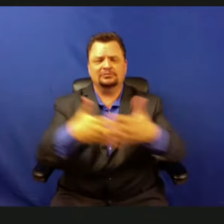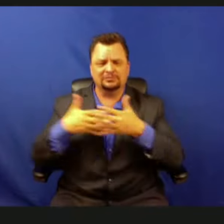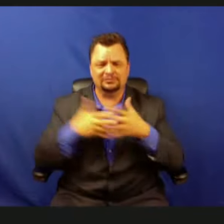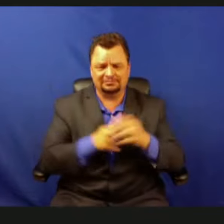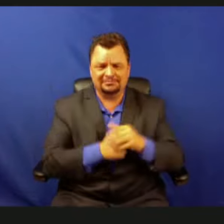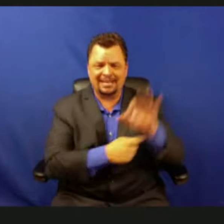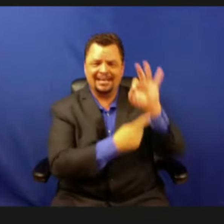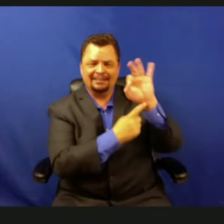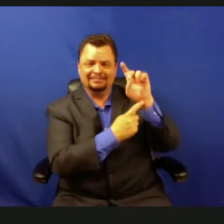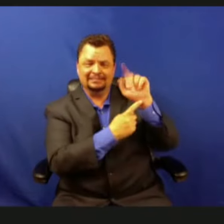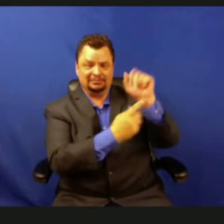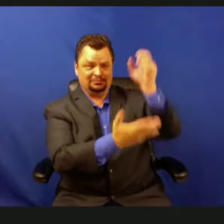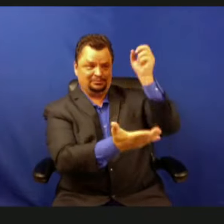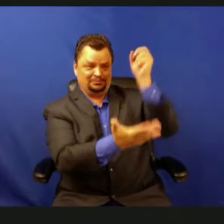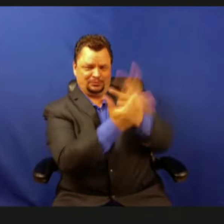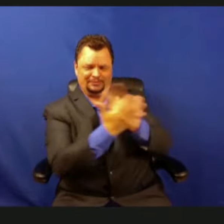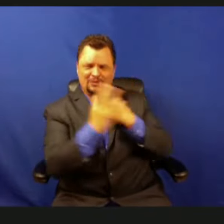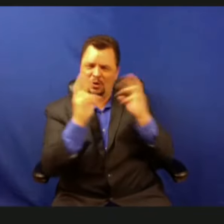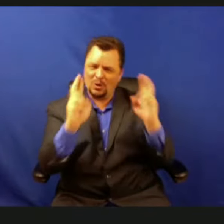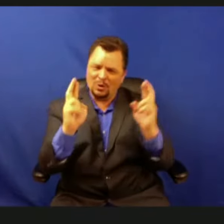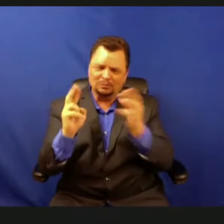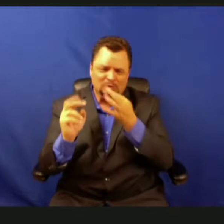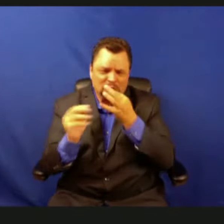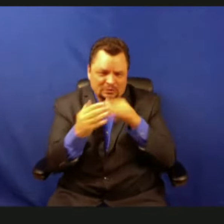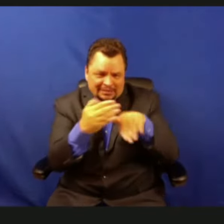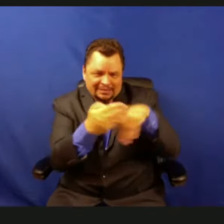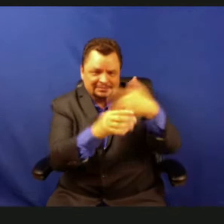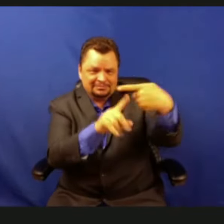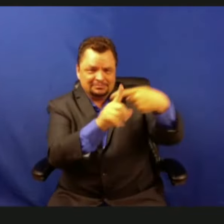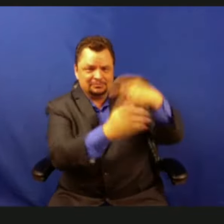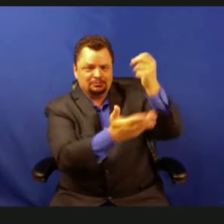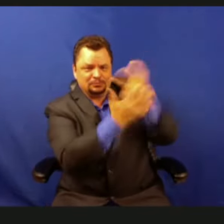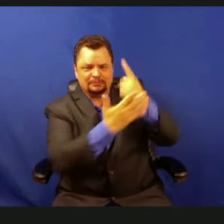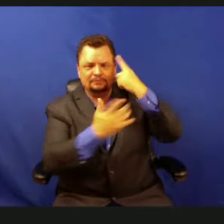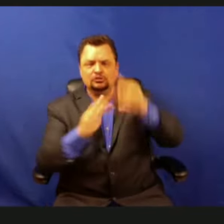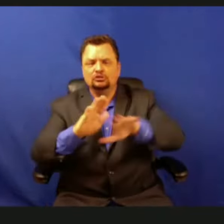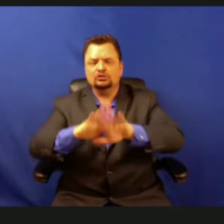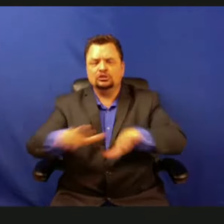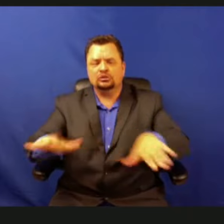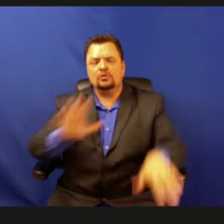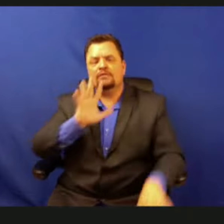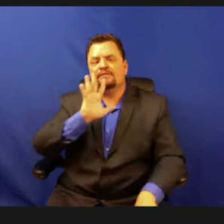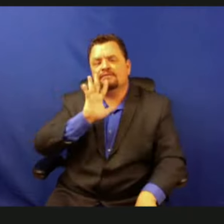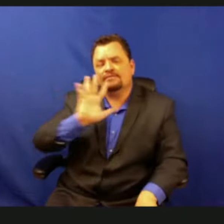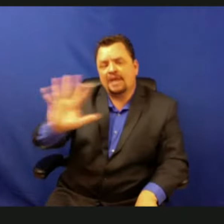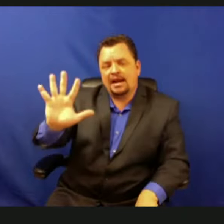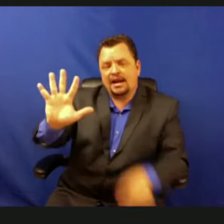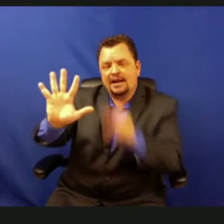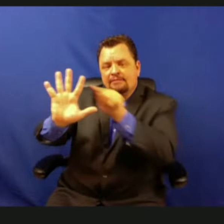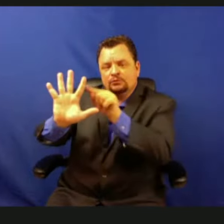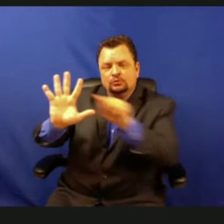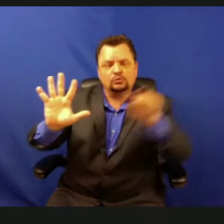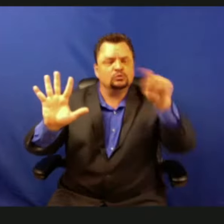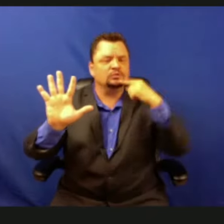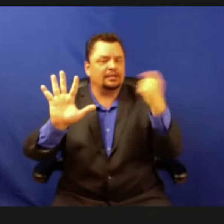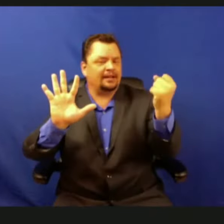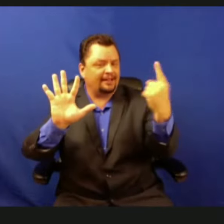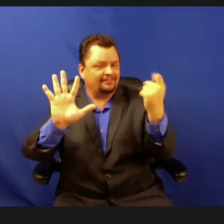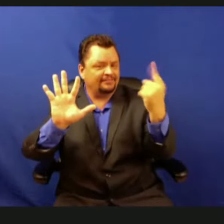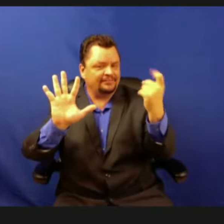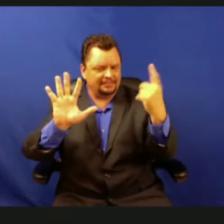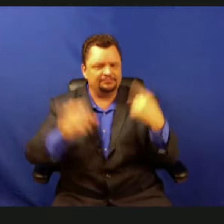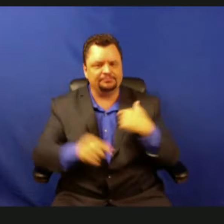the vaccine for those who are 5 to 11. And my kids will get that as soon as it's approved. Thank you so much for joining